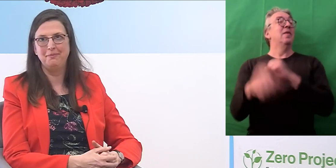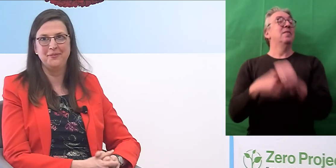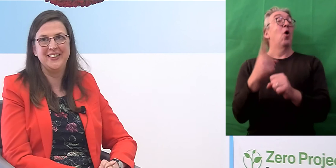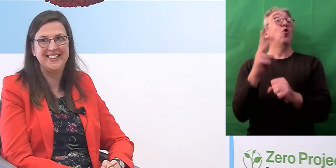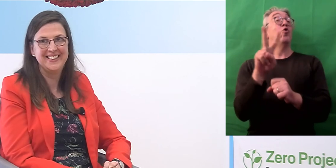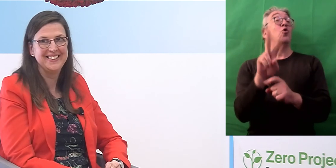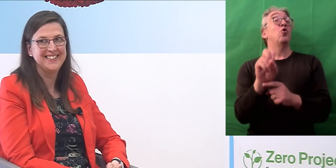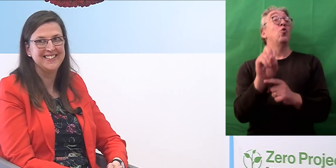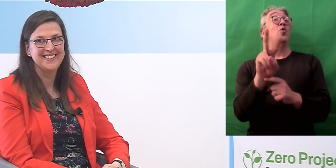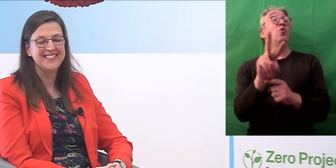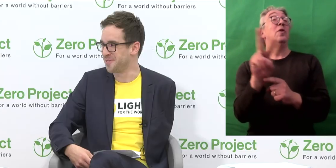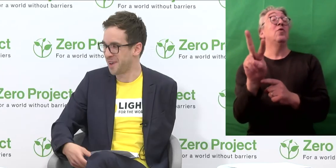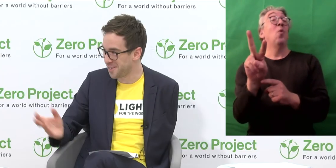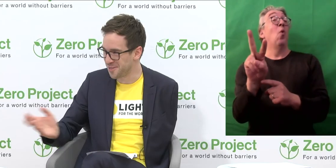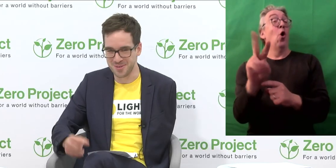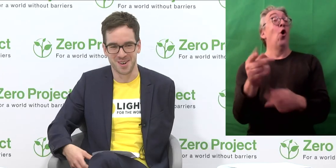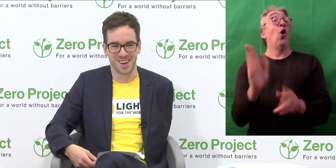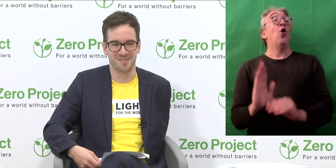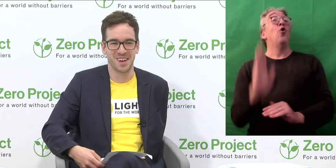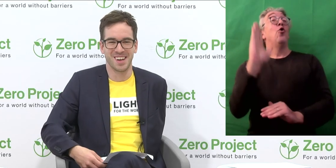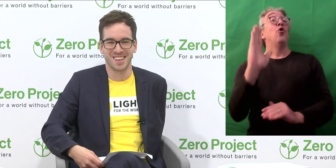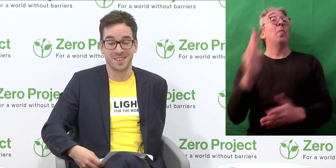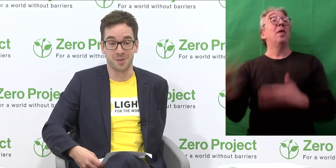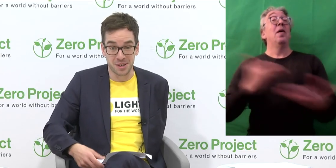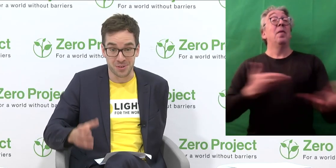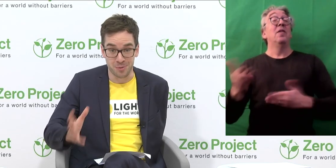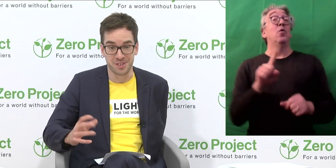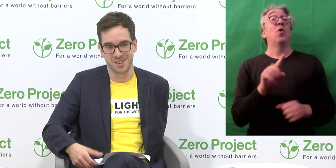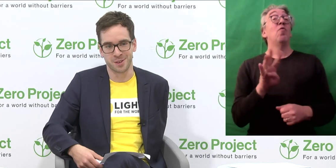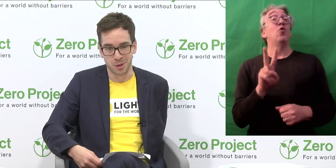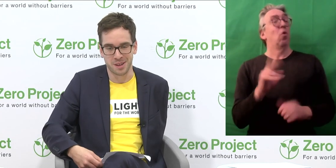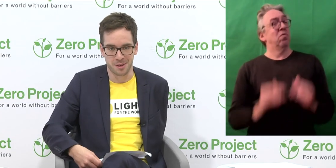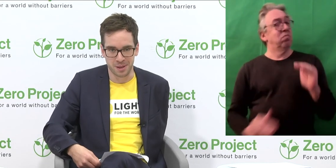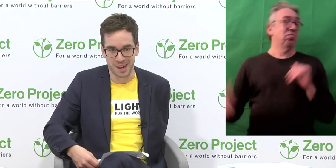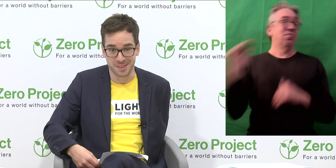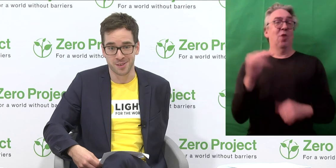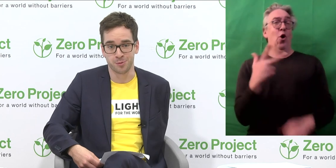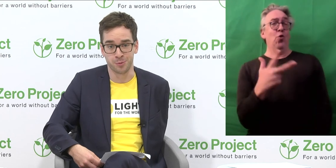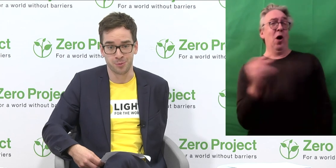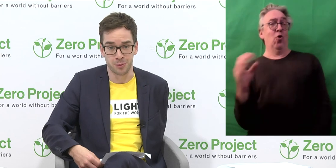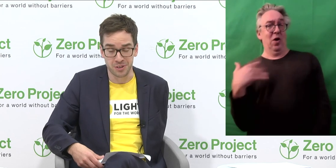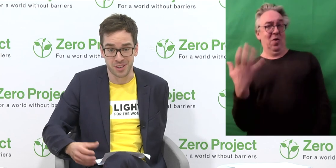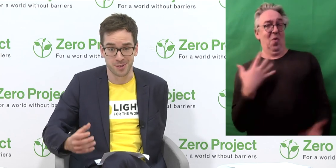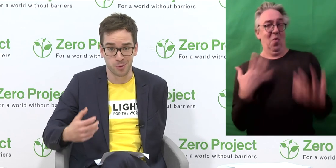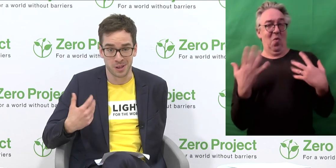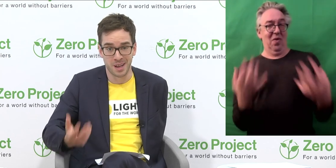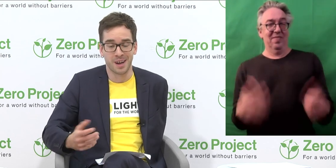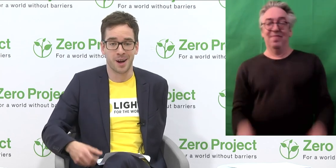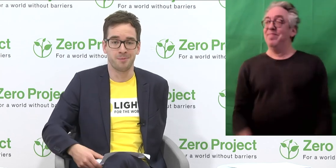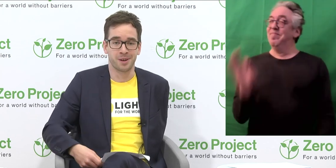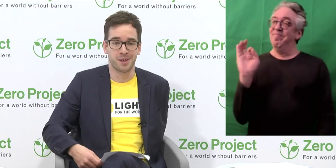2023. So thank you for this wish. We wish it will be like this. We wish that you